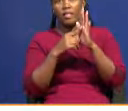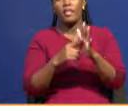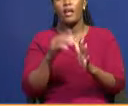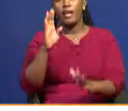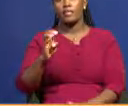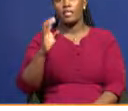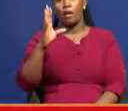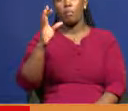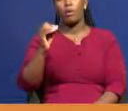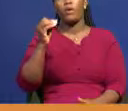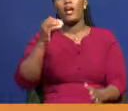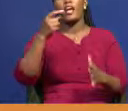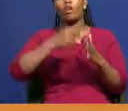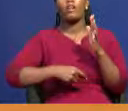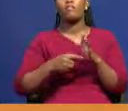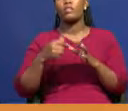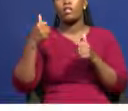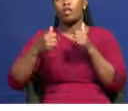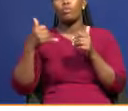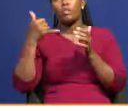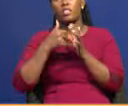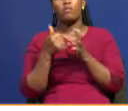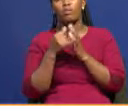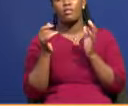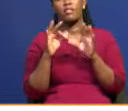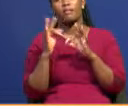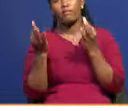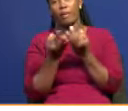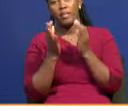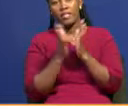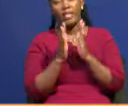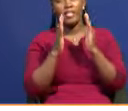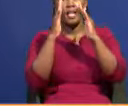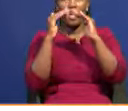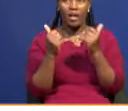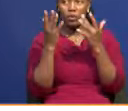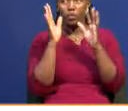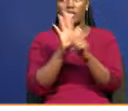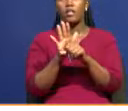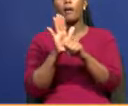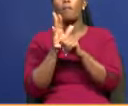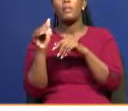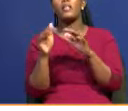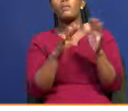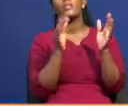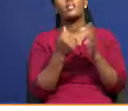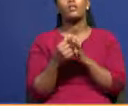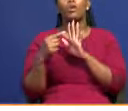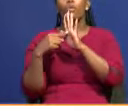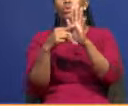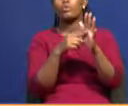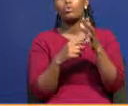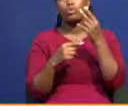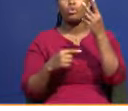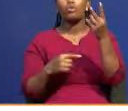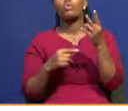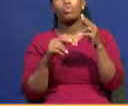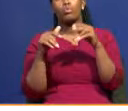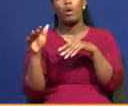that touches the household in many ways. I'll give you two. I'll demonstrate two aspects. One